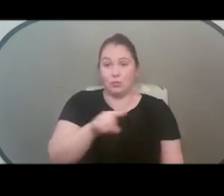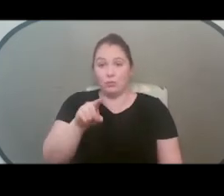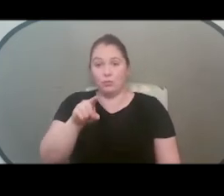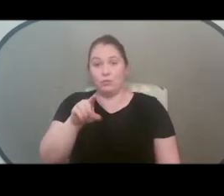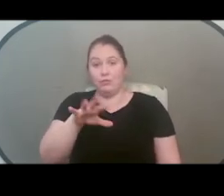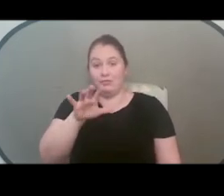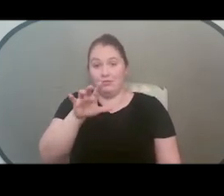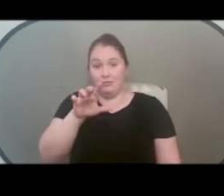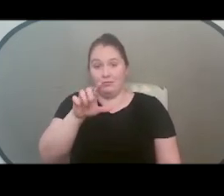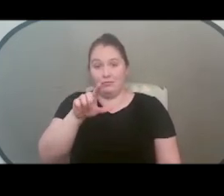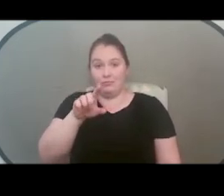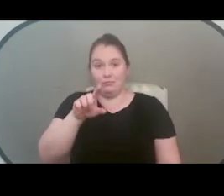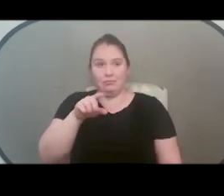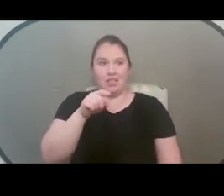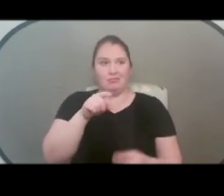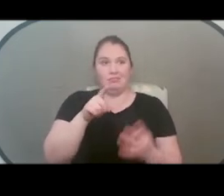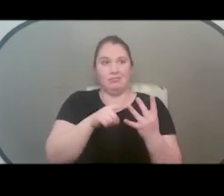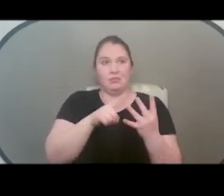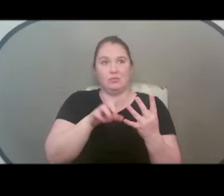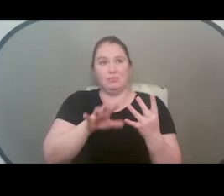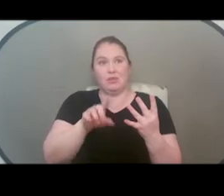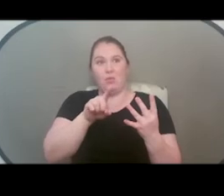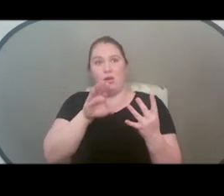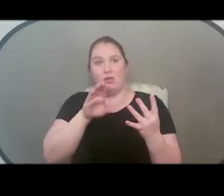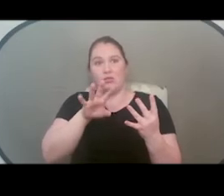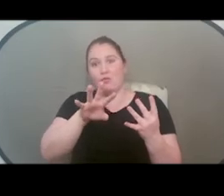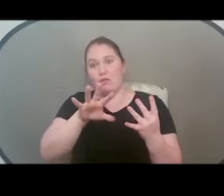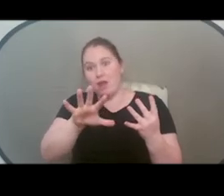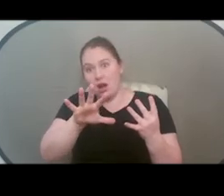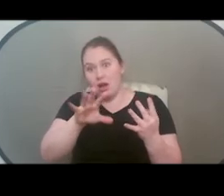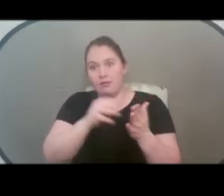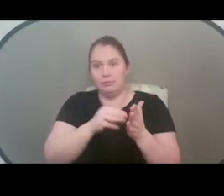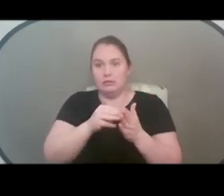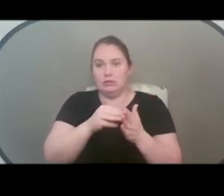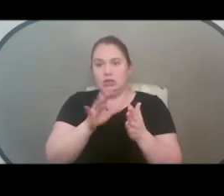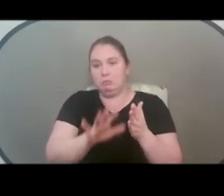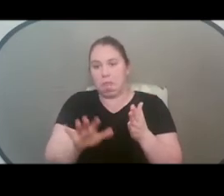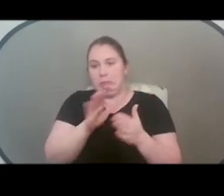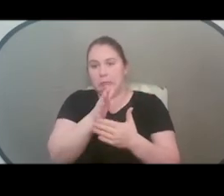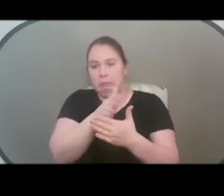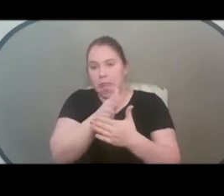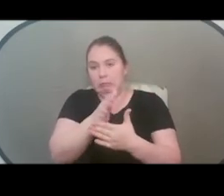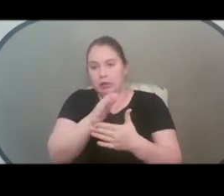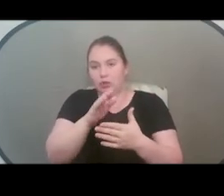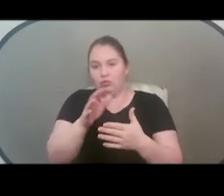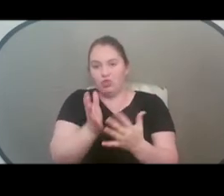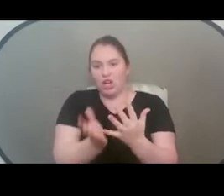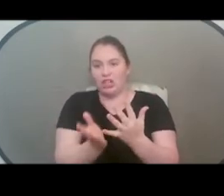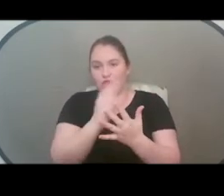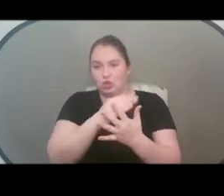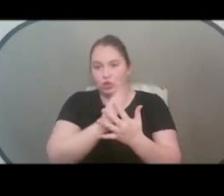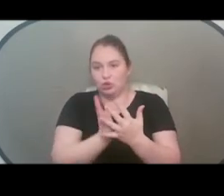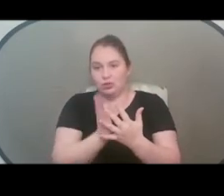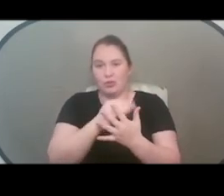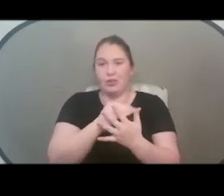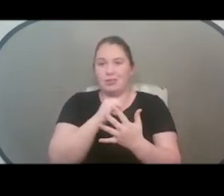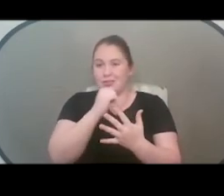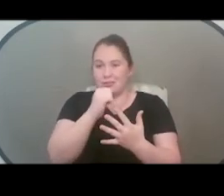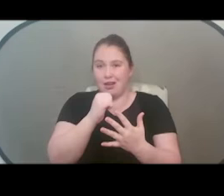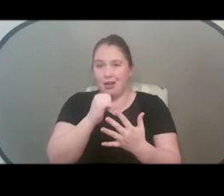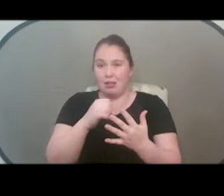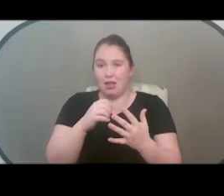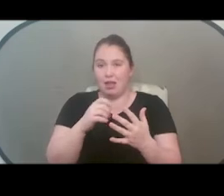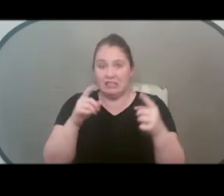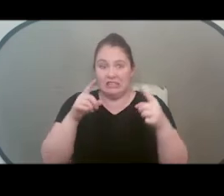again, you might call that one 145 just for a middle range. Okay. And so it's not exponentially